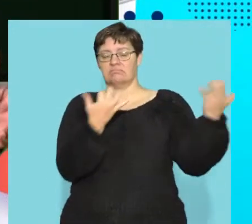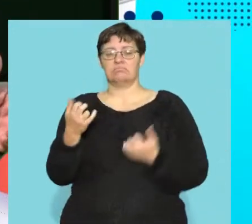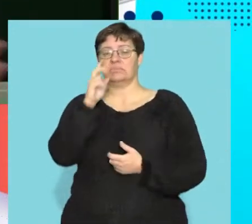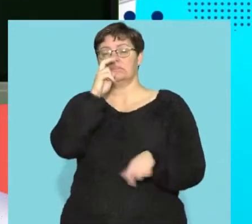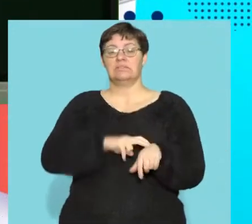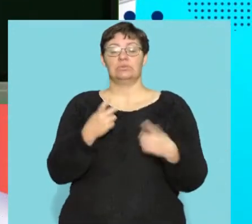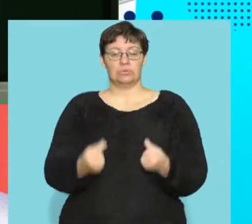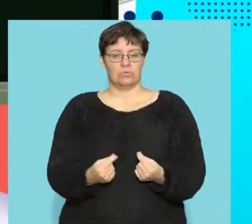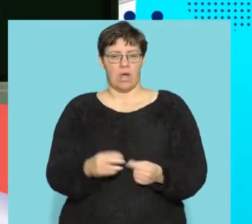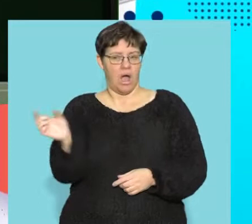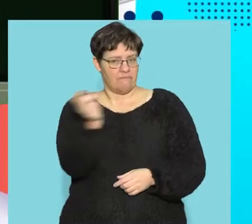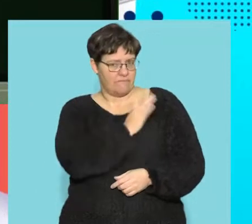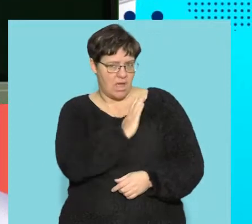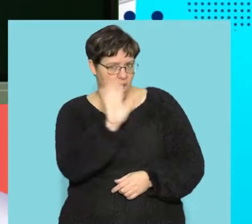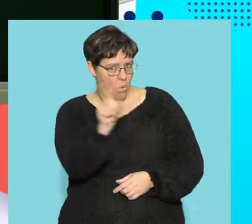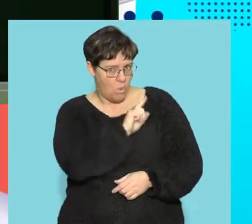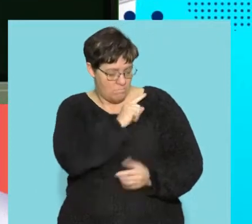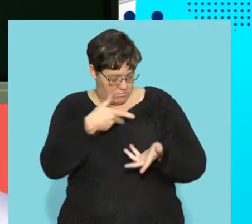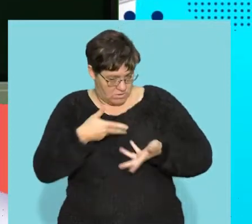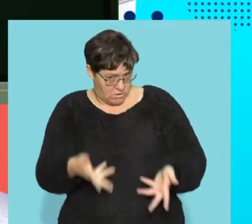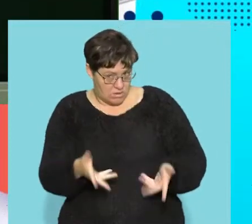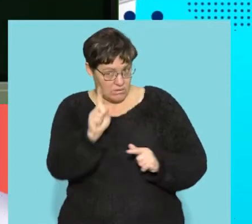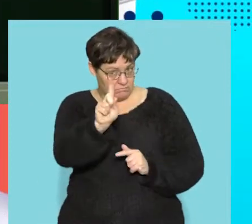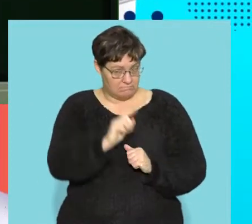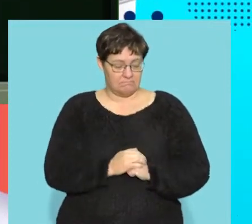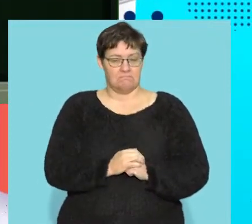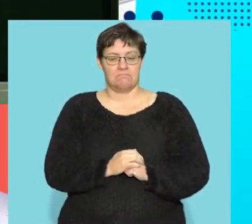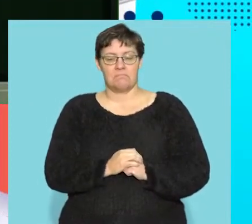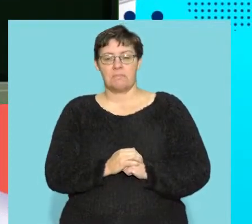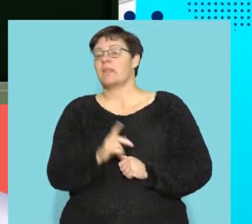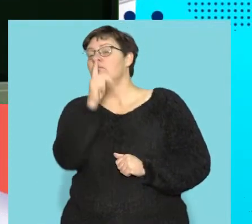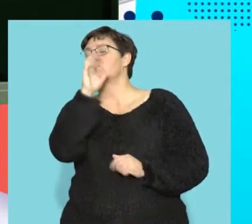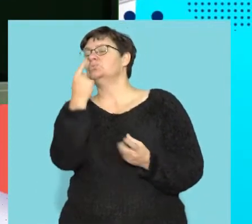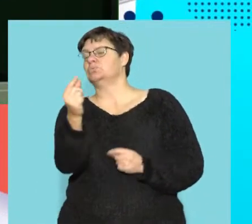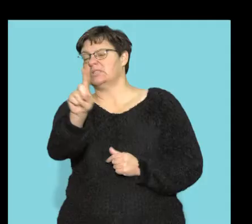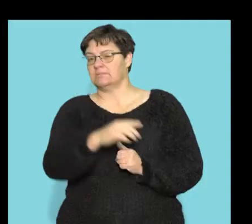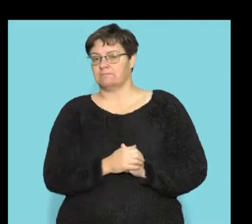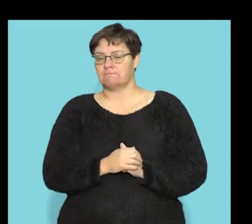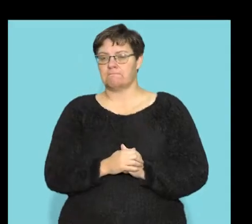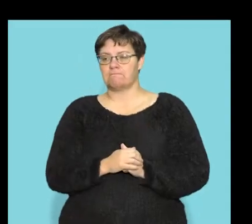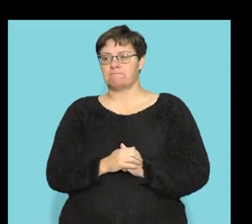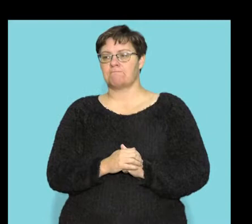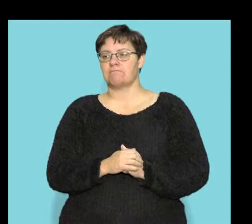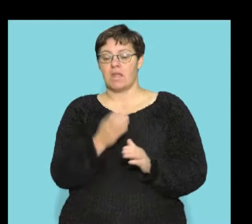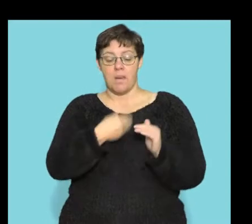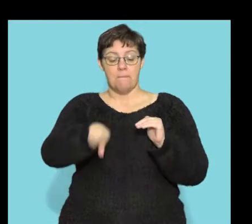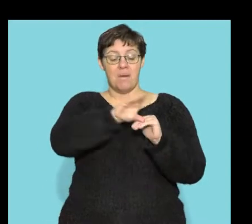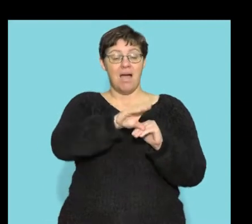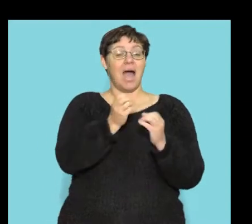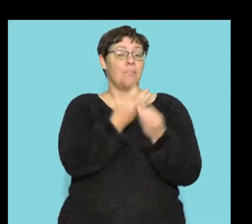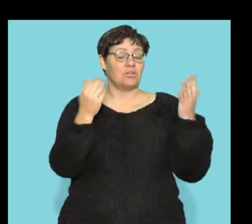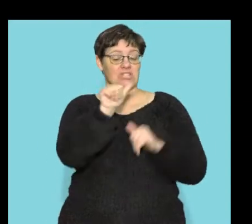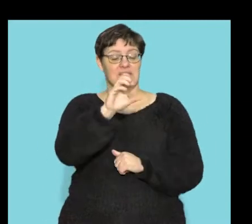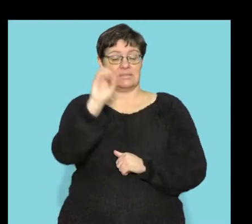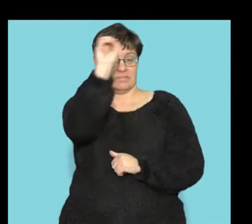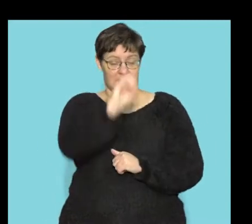Not a problem. Don't fear when Ashraf is near. Okay, so what are we going to do? Watch. The markup is 60%.